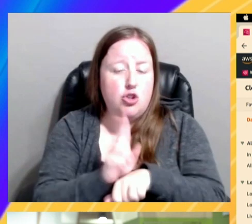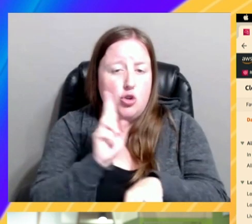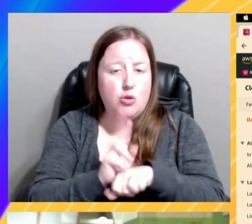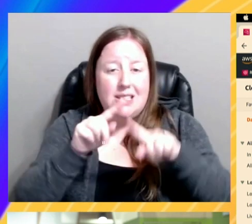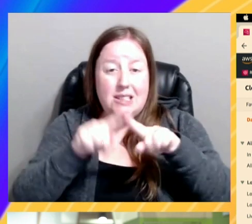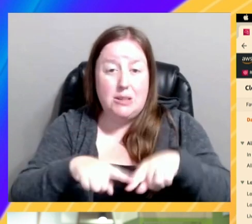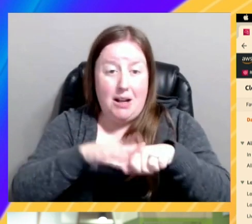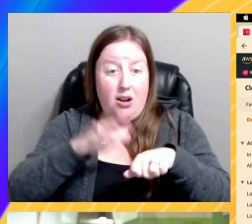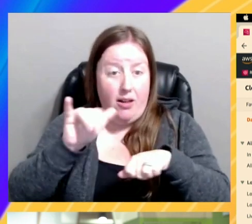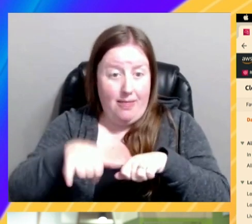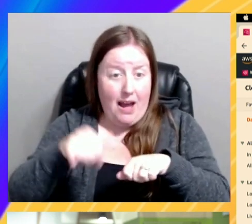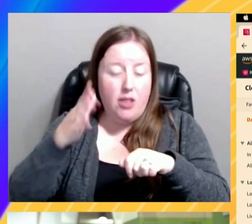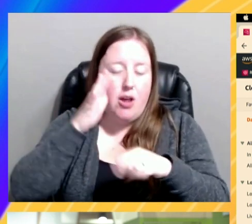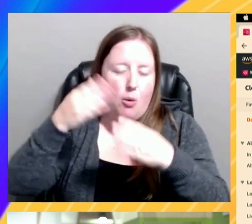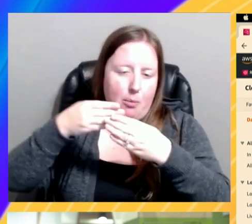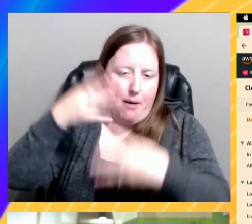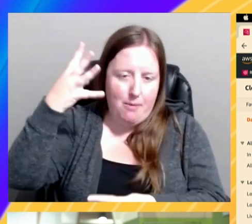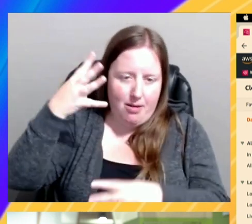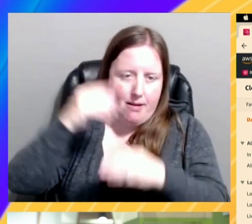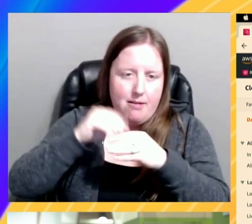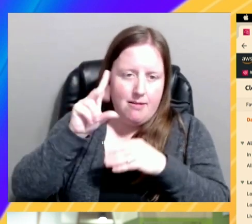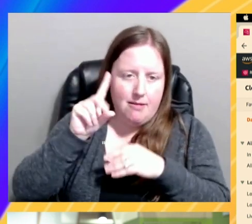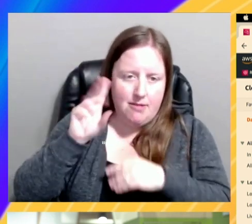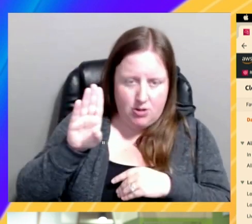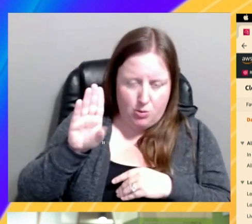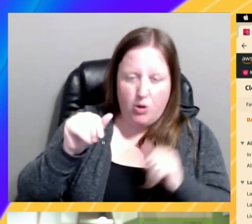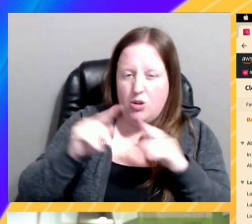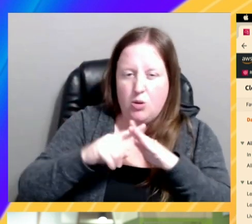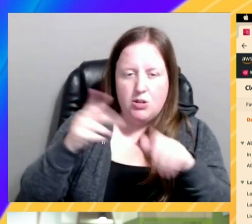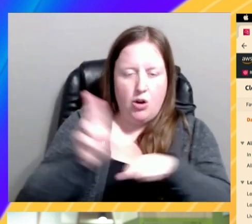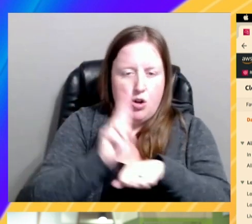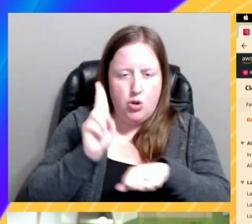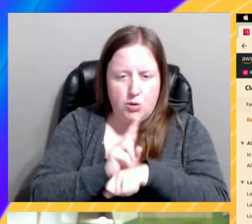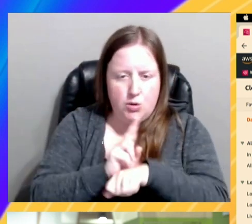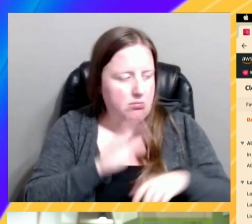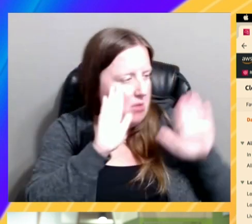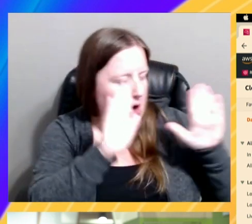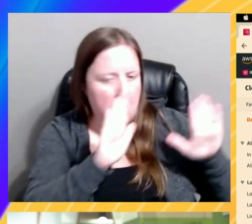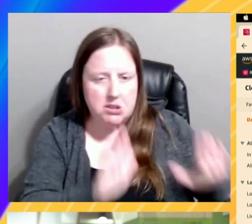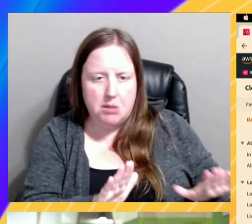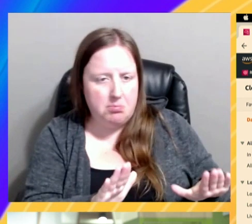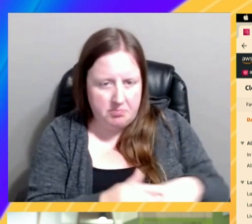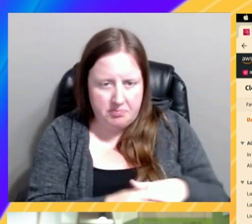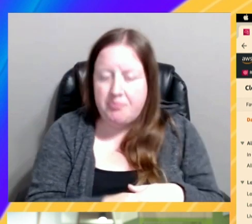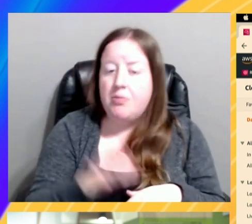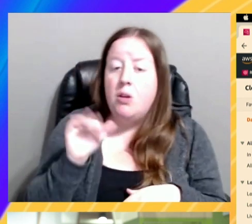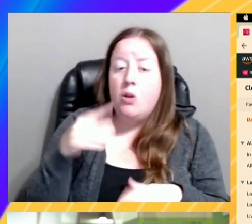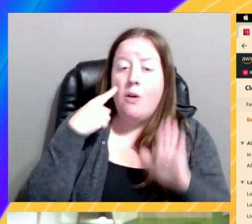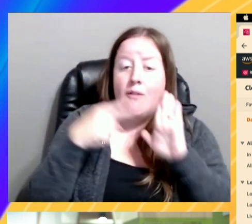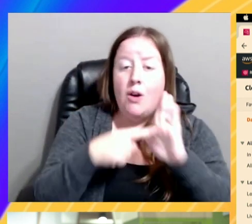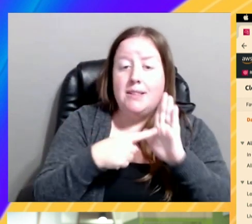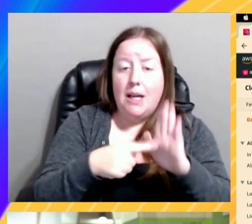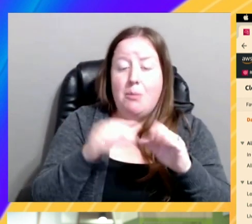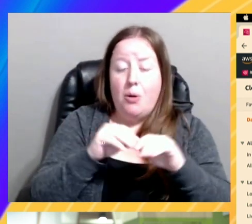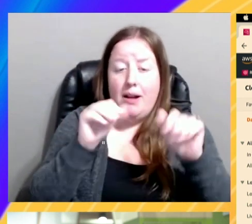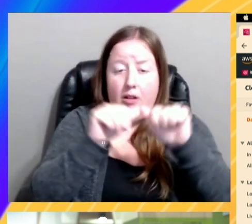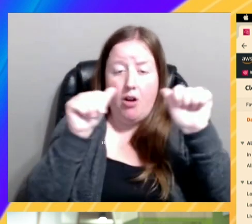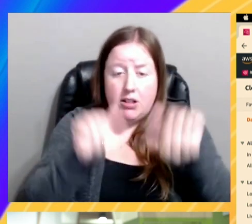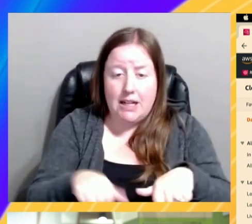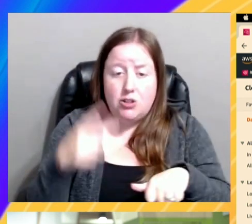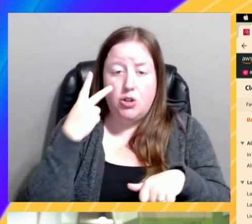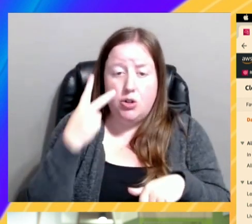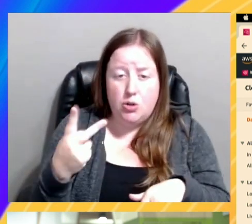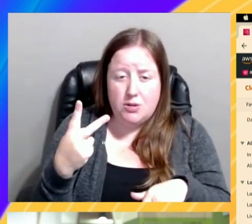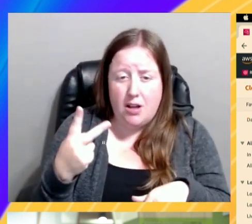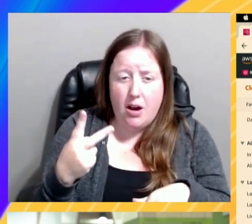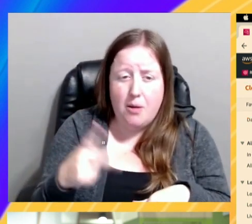populate dashboards that you can just start using out of the box. Awesome, awesome. So for example, in the architecture, you saw at some EKS RDS